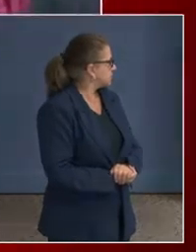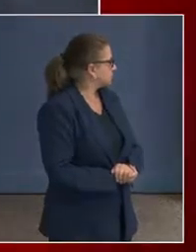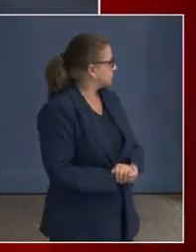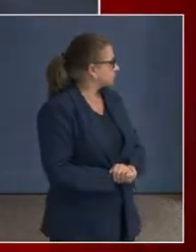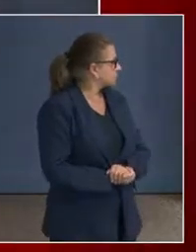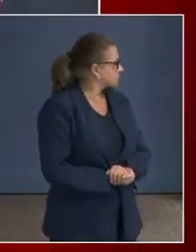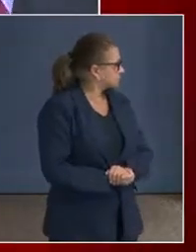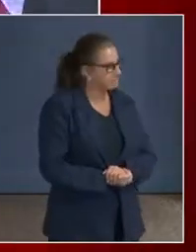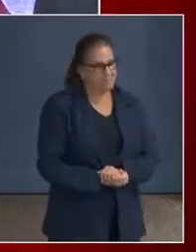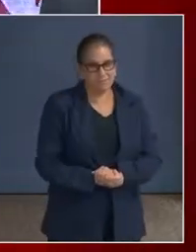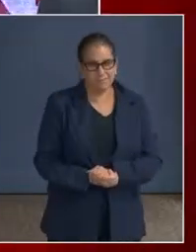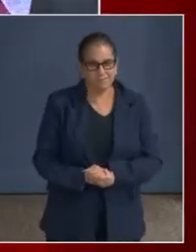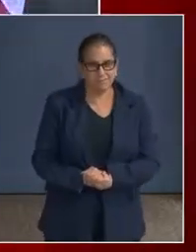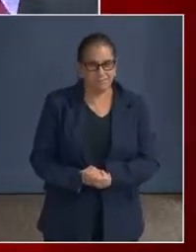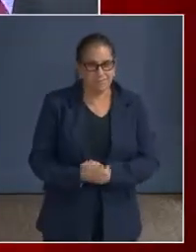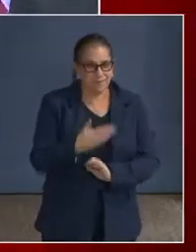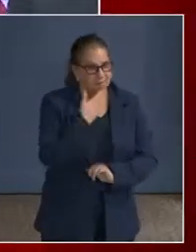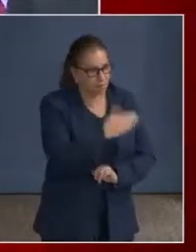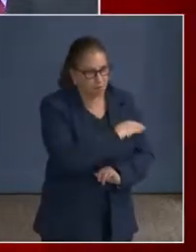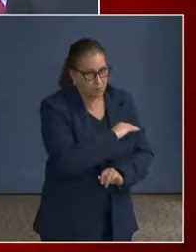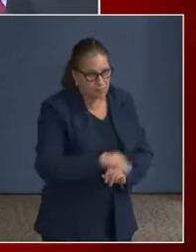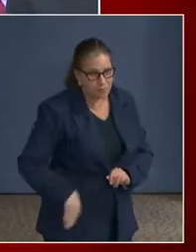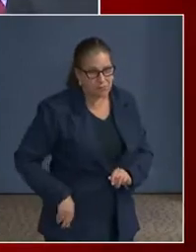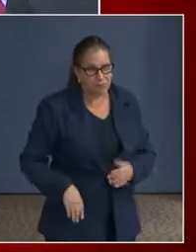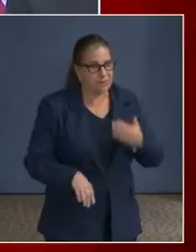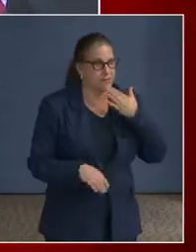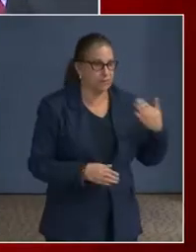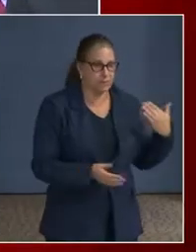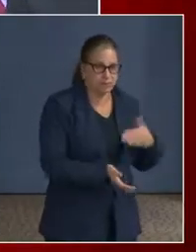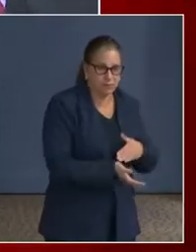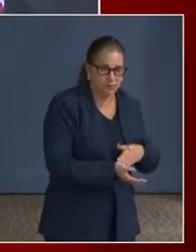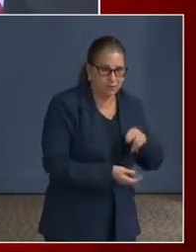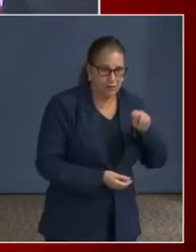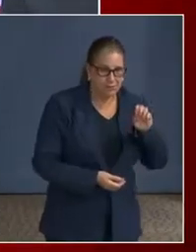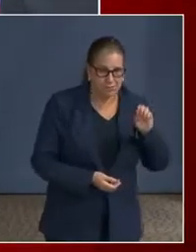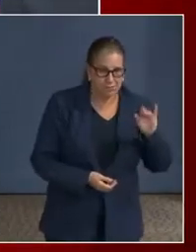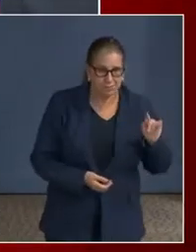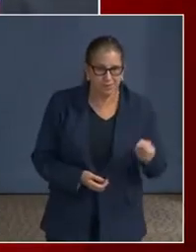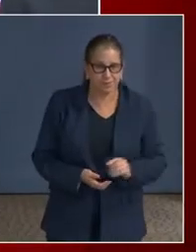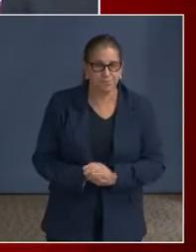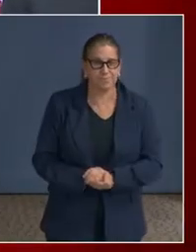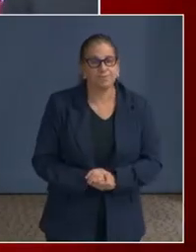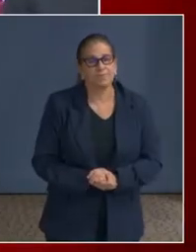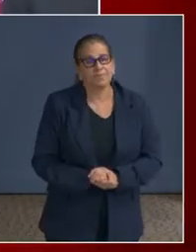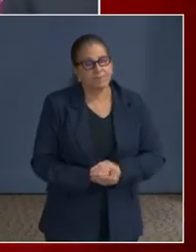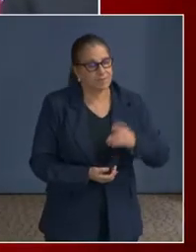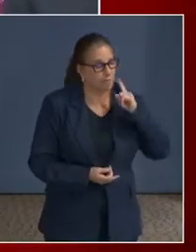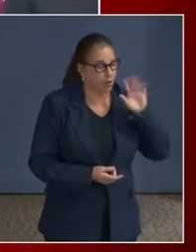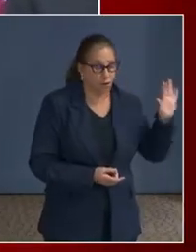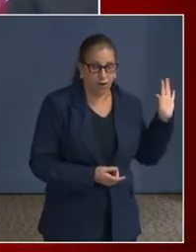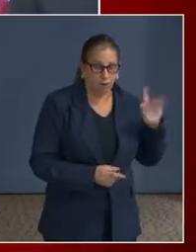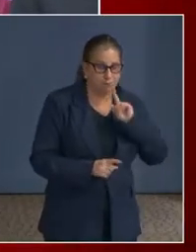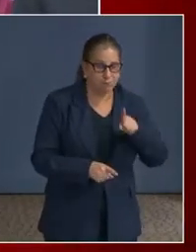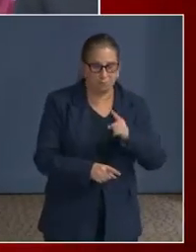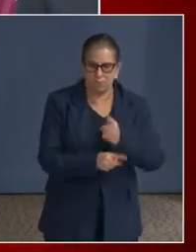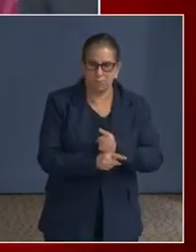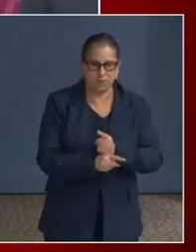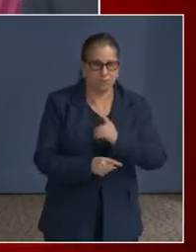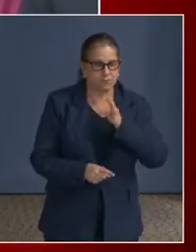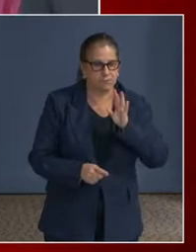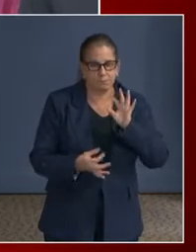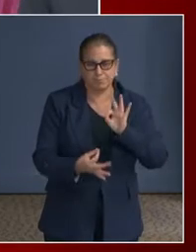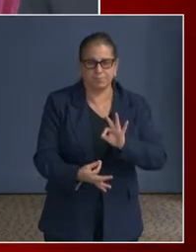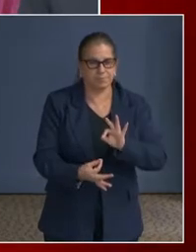So thank you, Mayor Bowser, and also thank you, Dr. Nesbitt, for that passionate response, because that's exactly right. This year, we've already doubled the amount